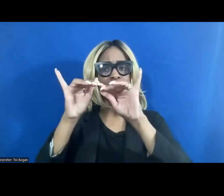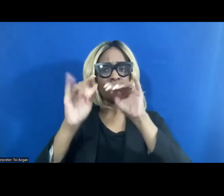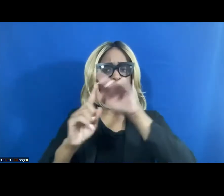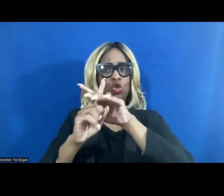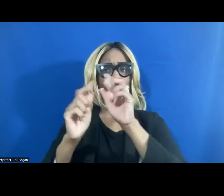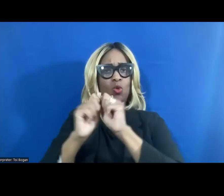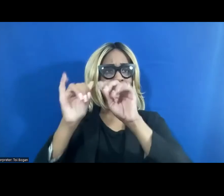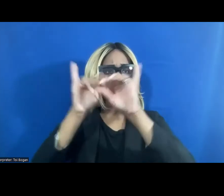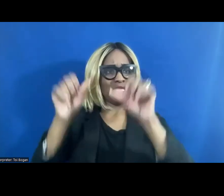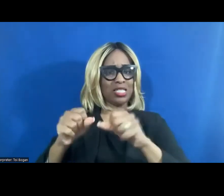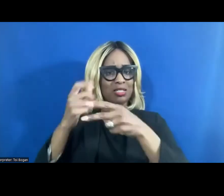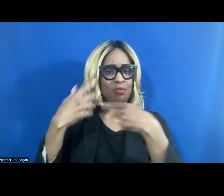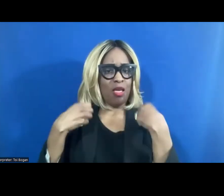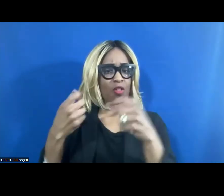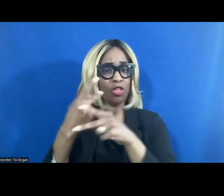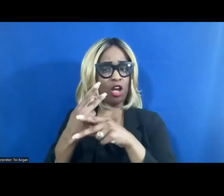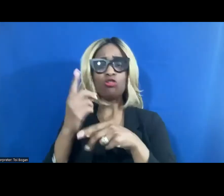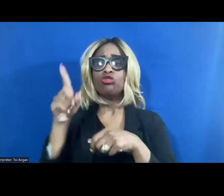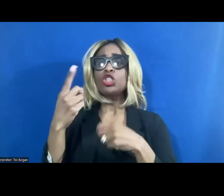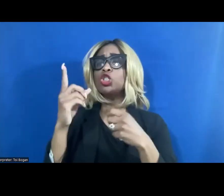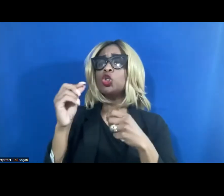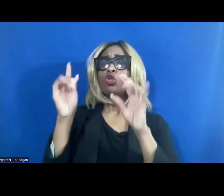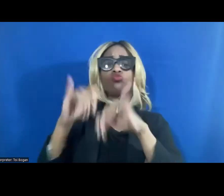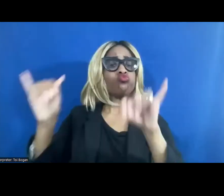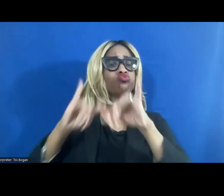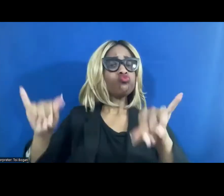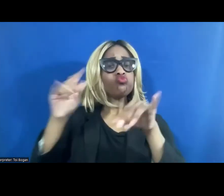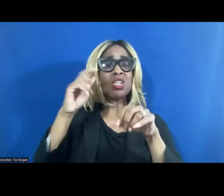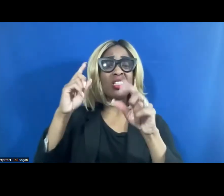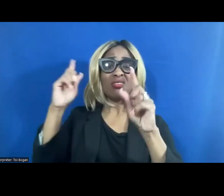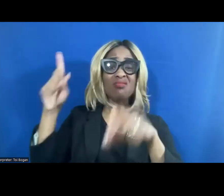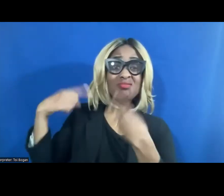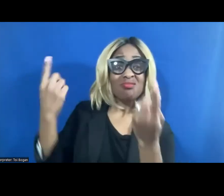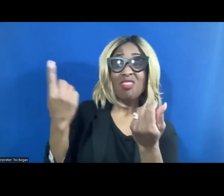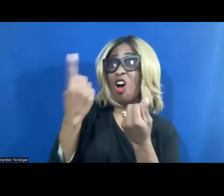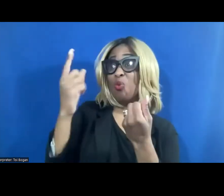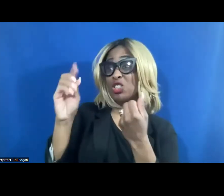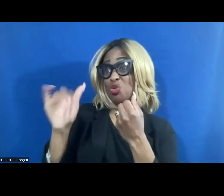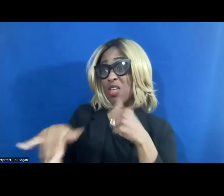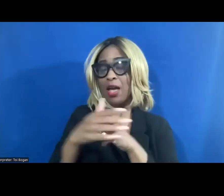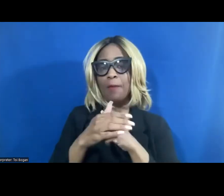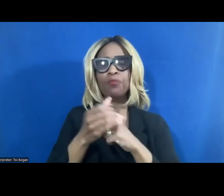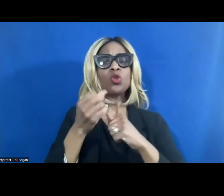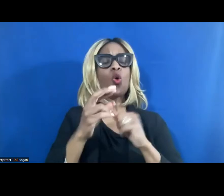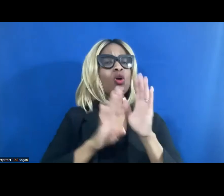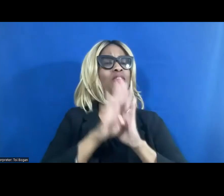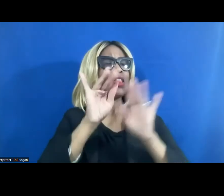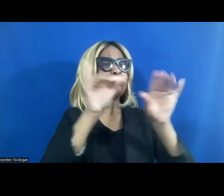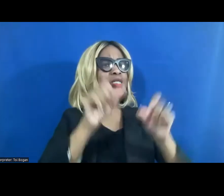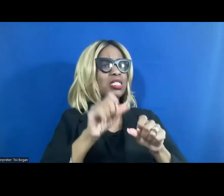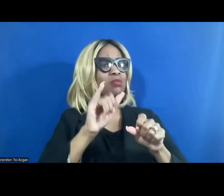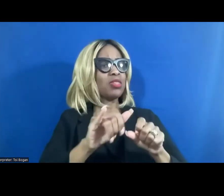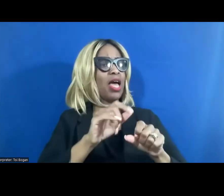doing things how we've always done them, and that's how we think it's supposed to go? or are we developing systems of care that